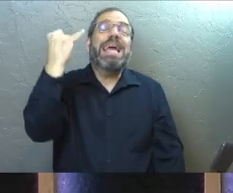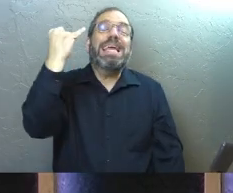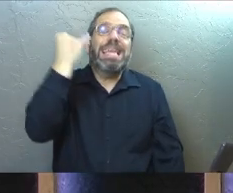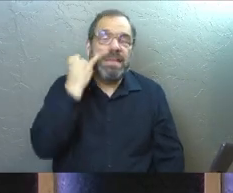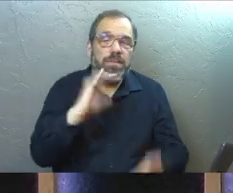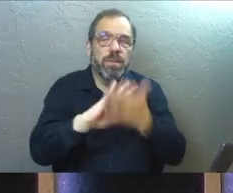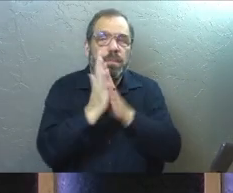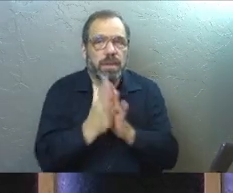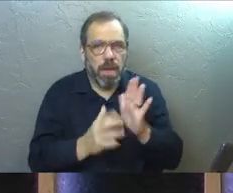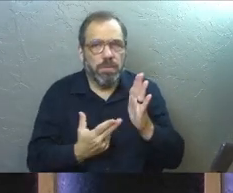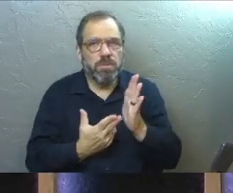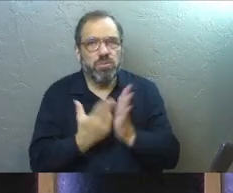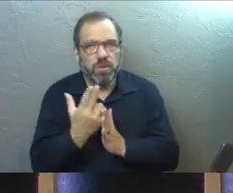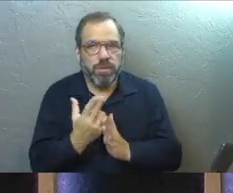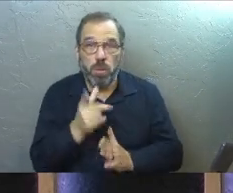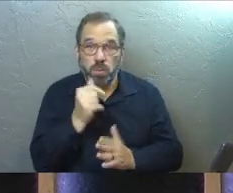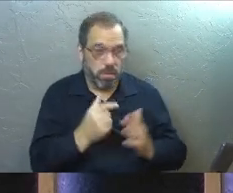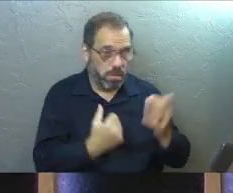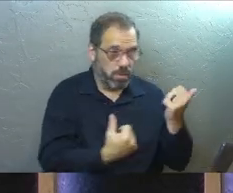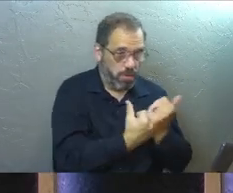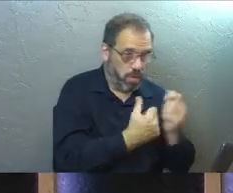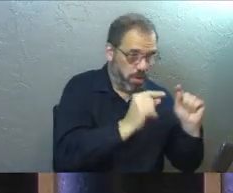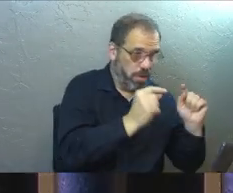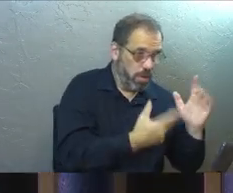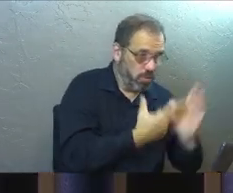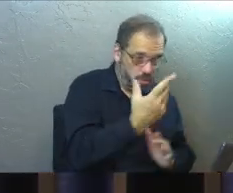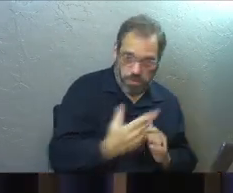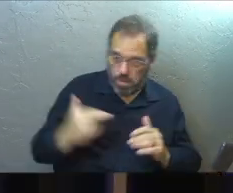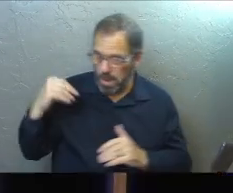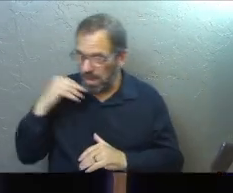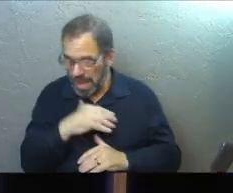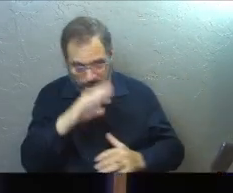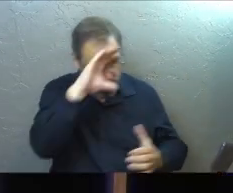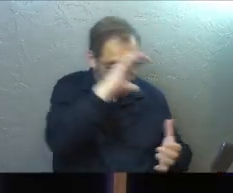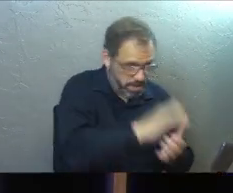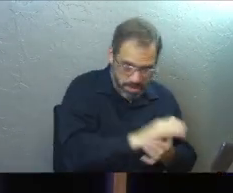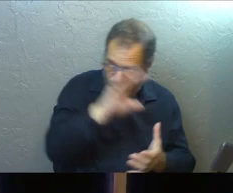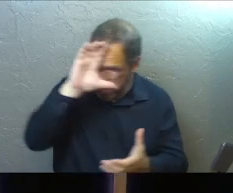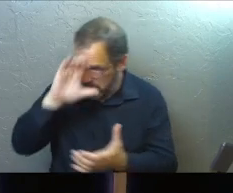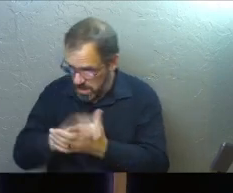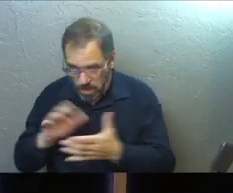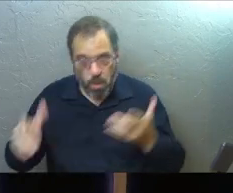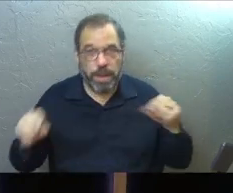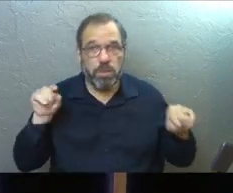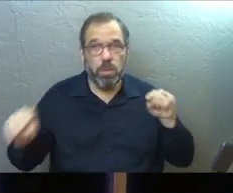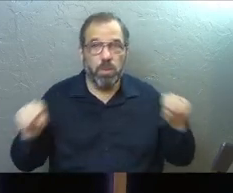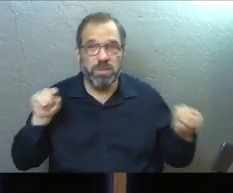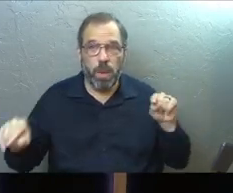truthful. Which side are you on? Who do you belong to? Because it'll change your life.